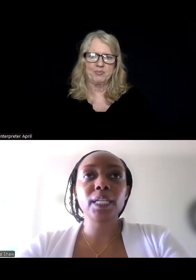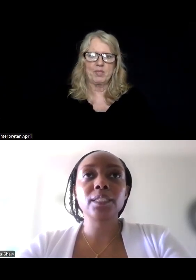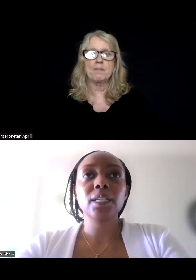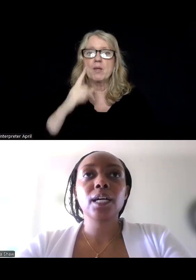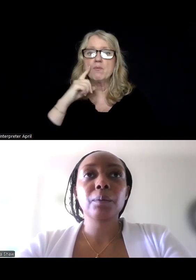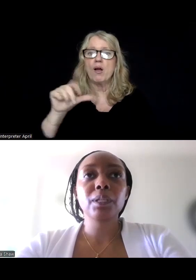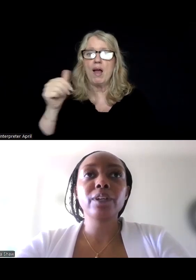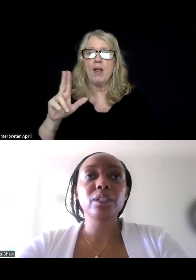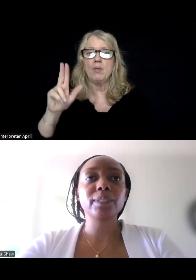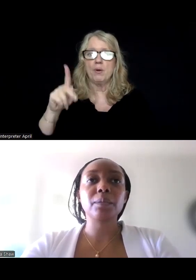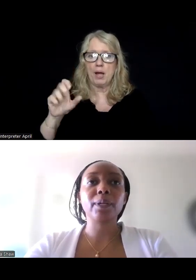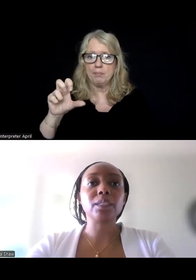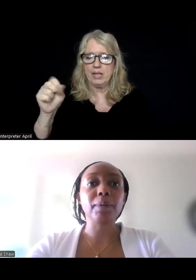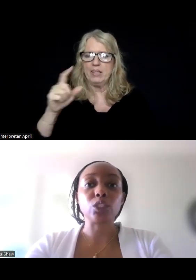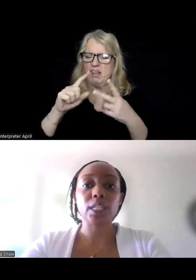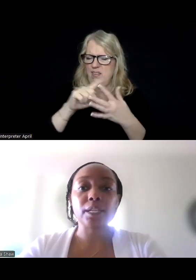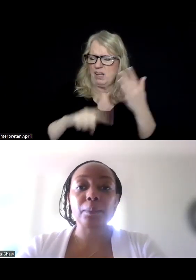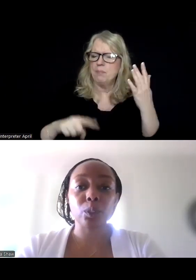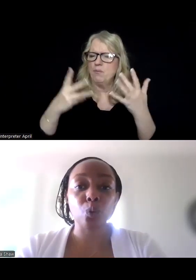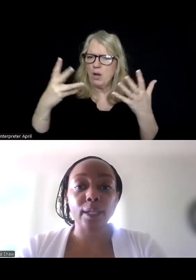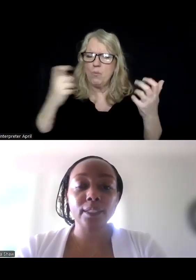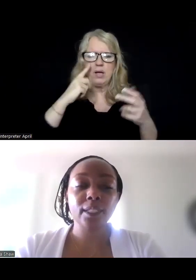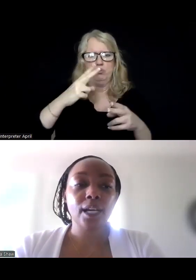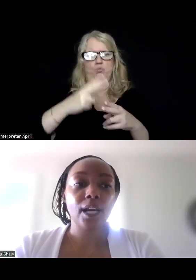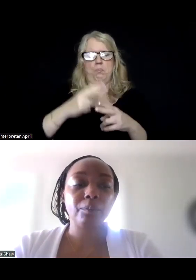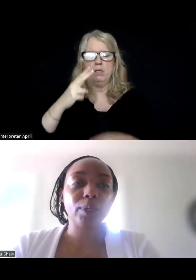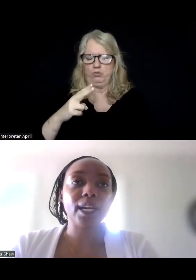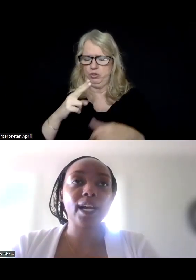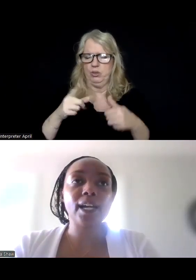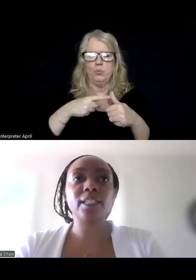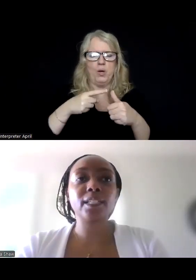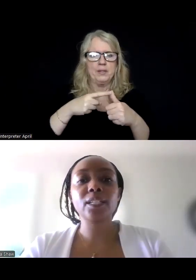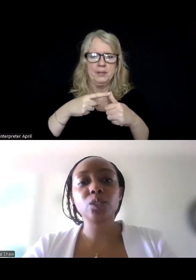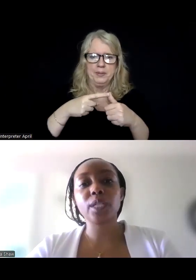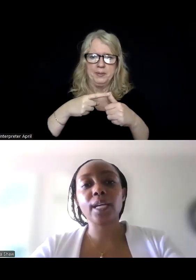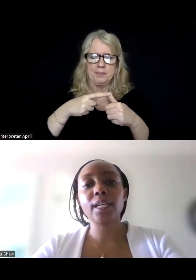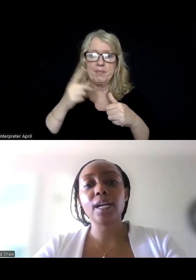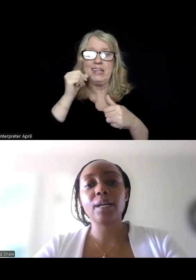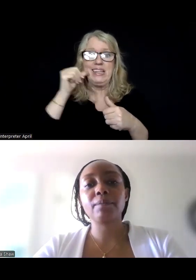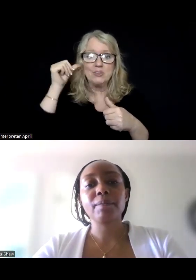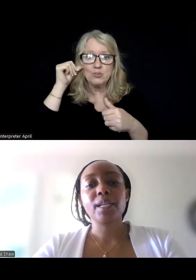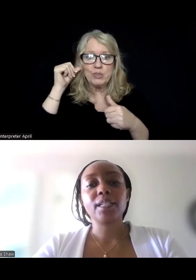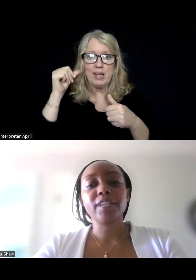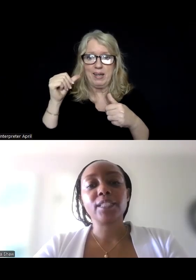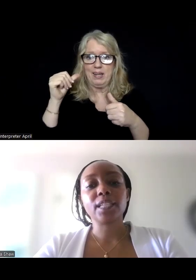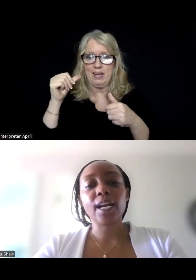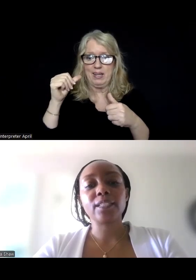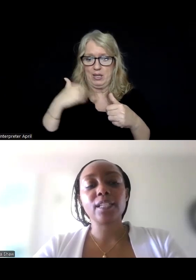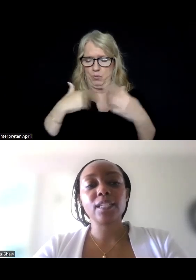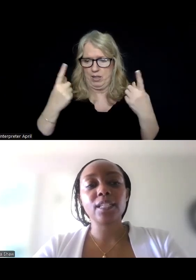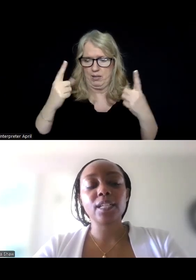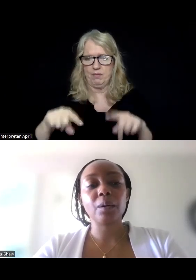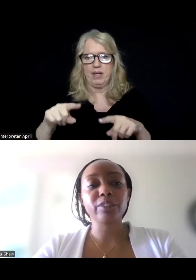other updates, a couple of other ones I wanted to mention. Number one, we had yesterday an event